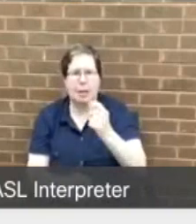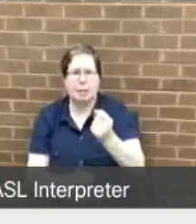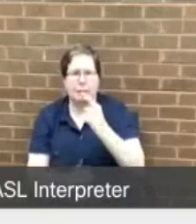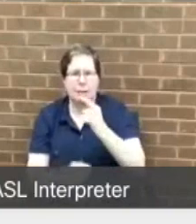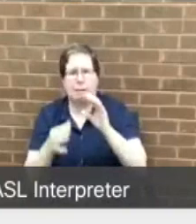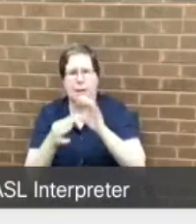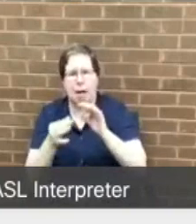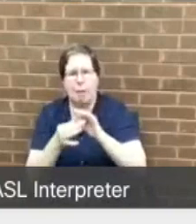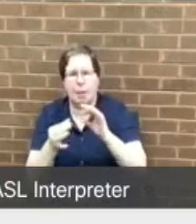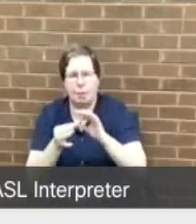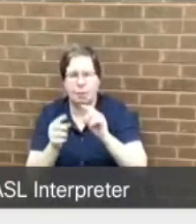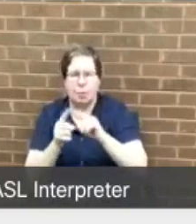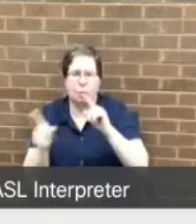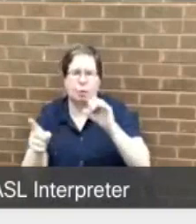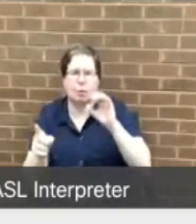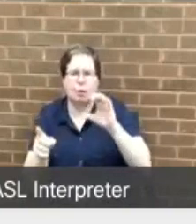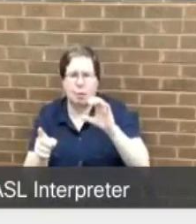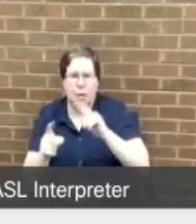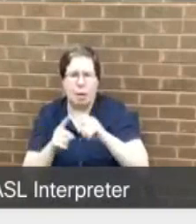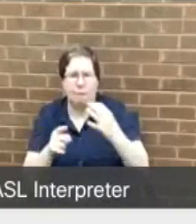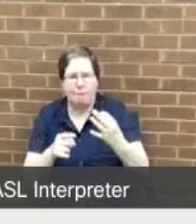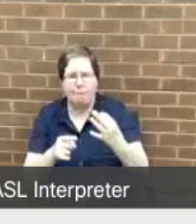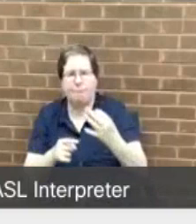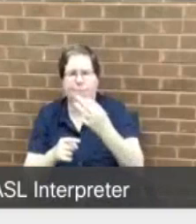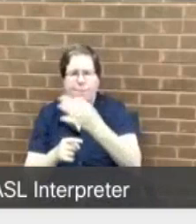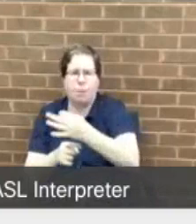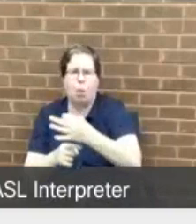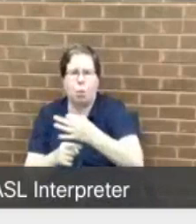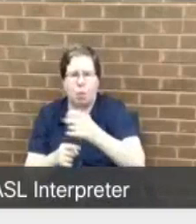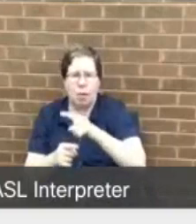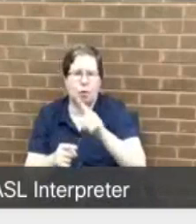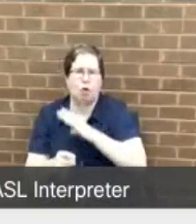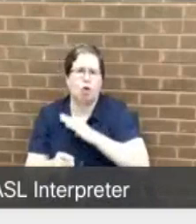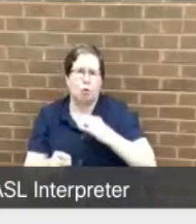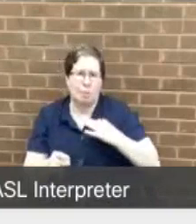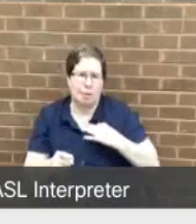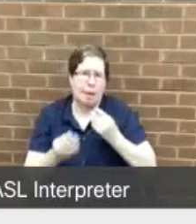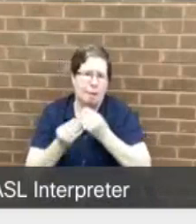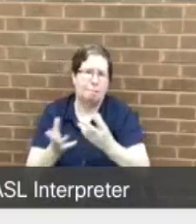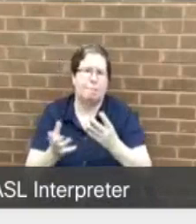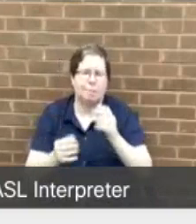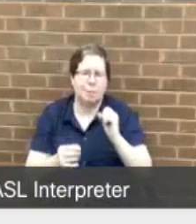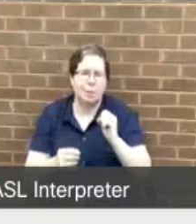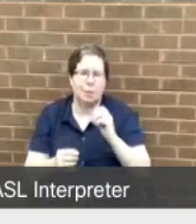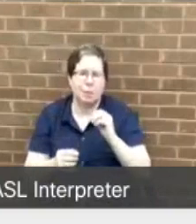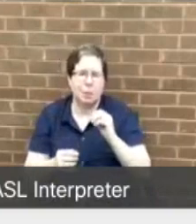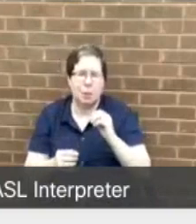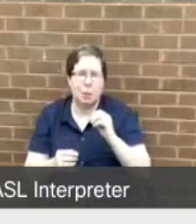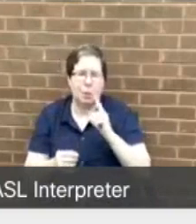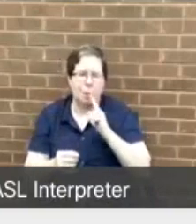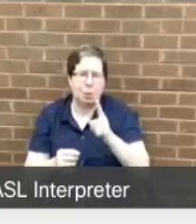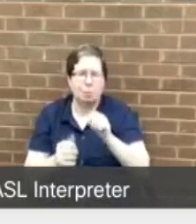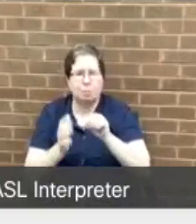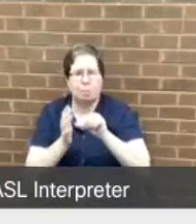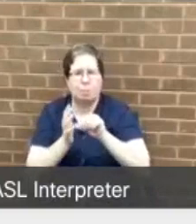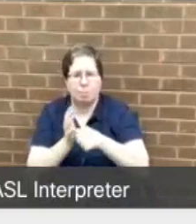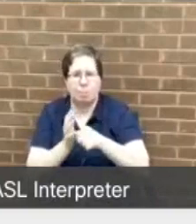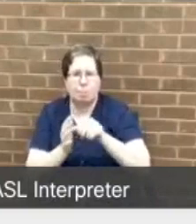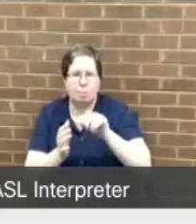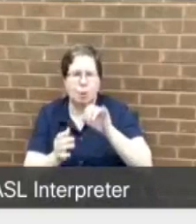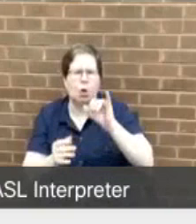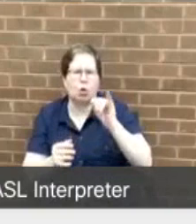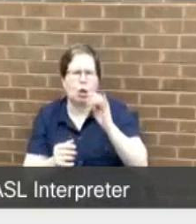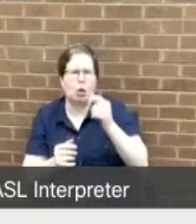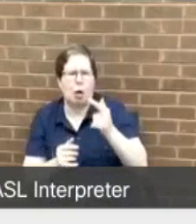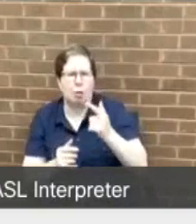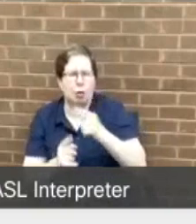to Mr. Secretary. I already forwarded that to your staff, so I just wanted to reiterate some of the policy priorities that